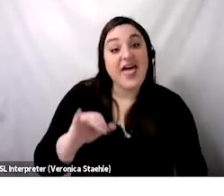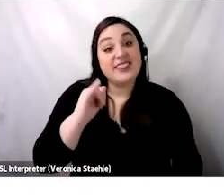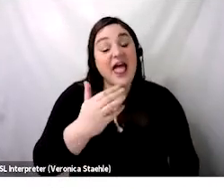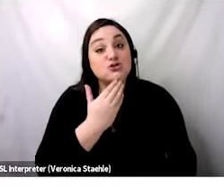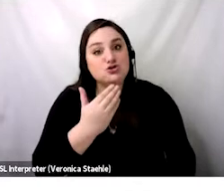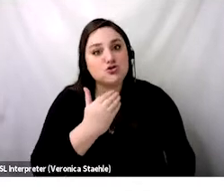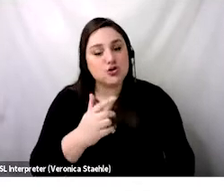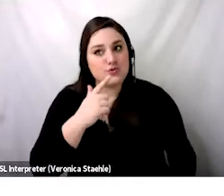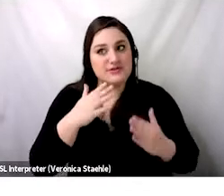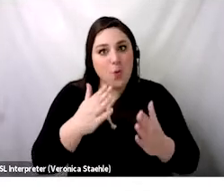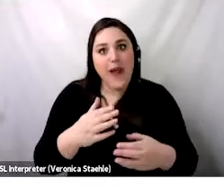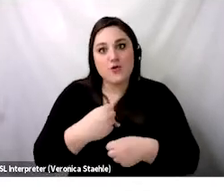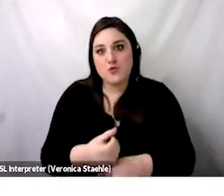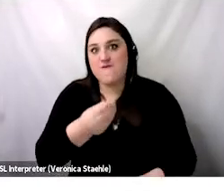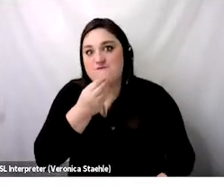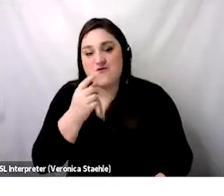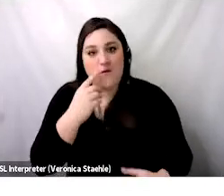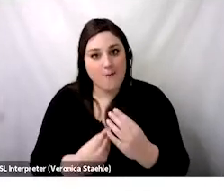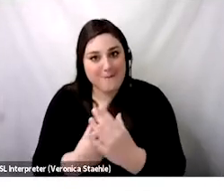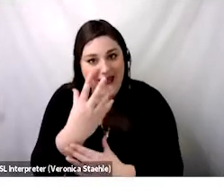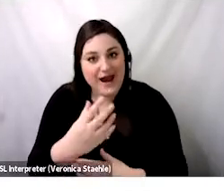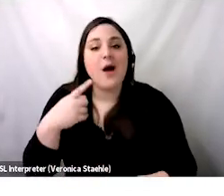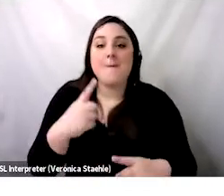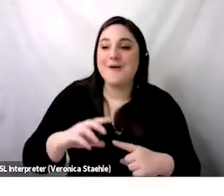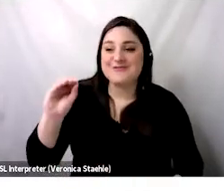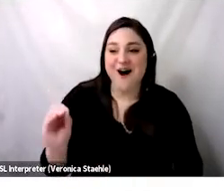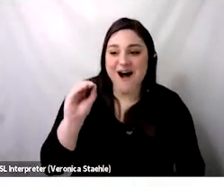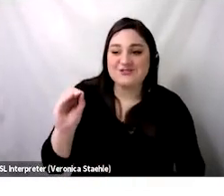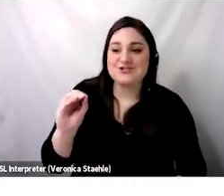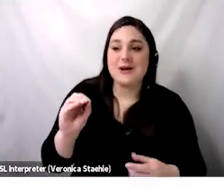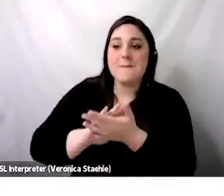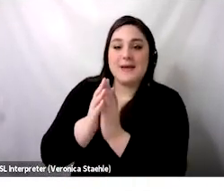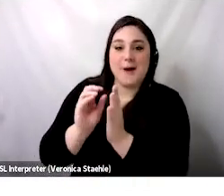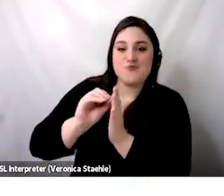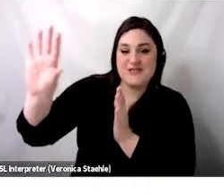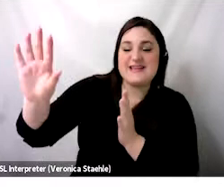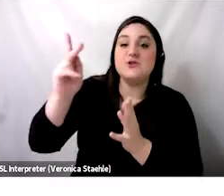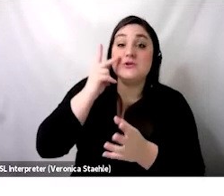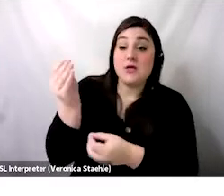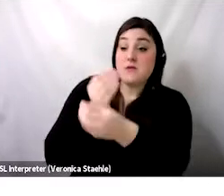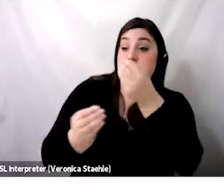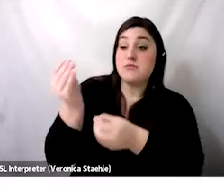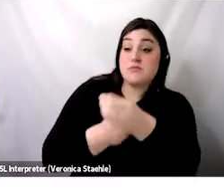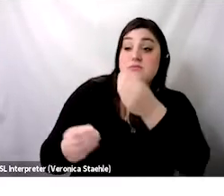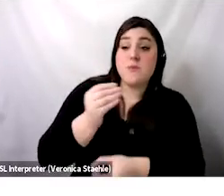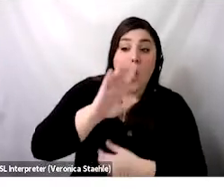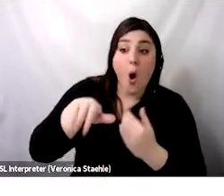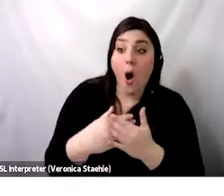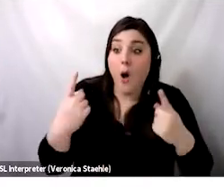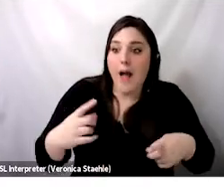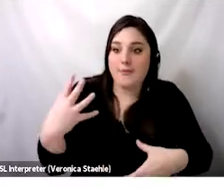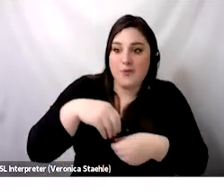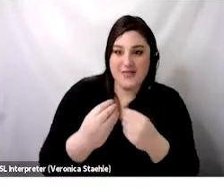plant, and oxygen is released. So this is all happening within the plant realm.